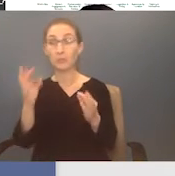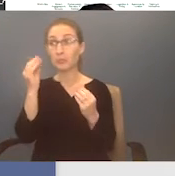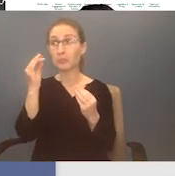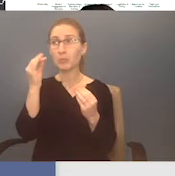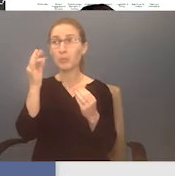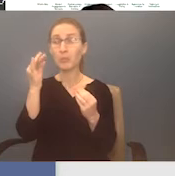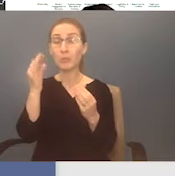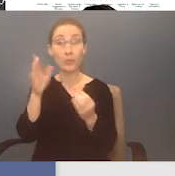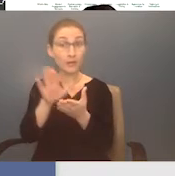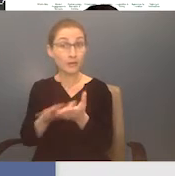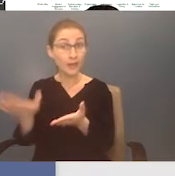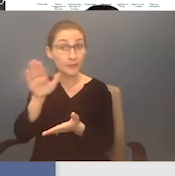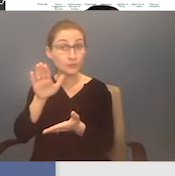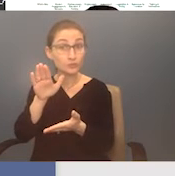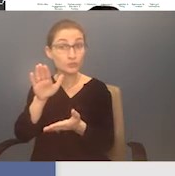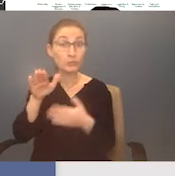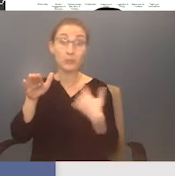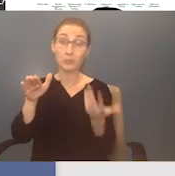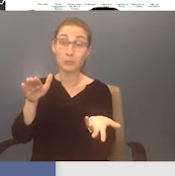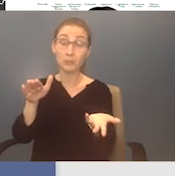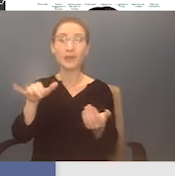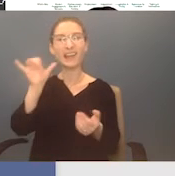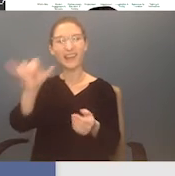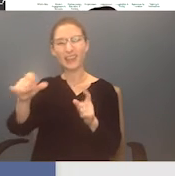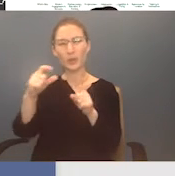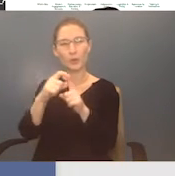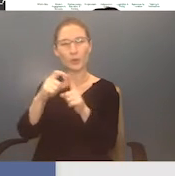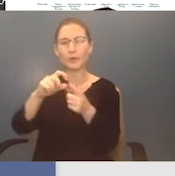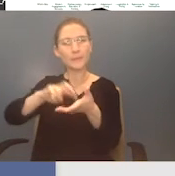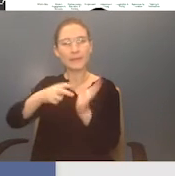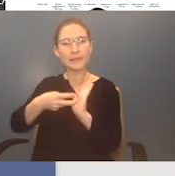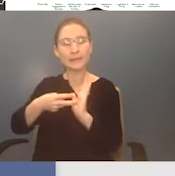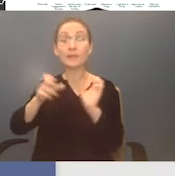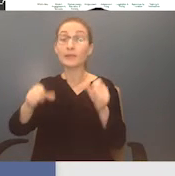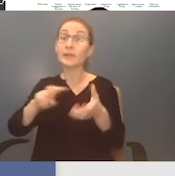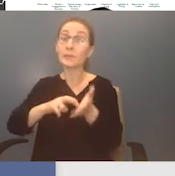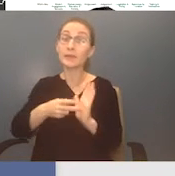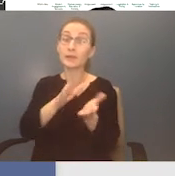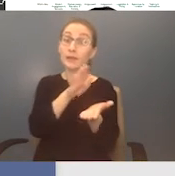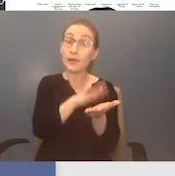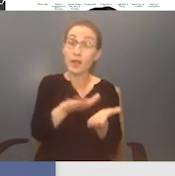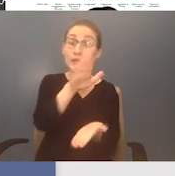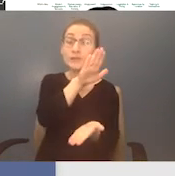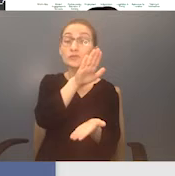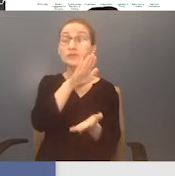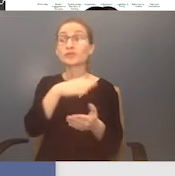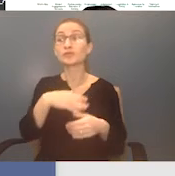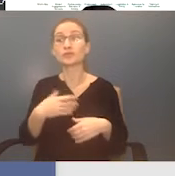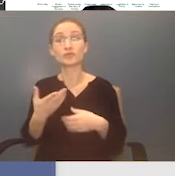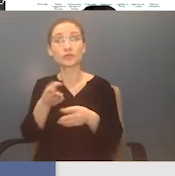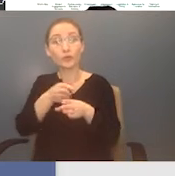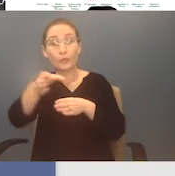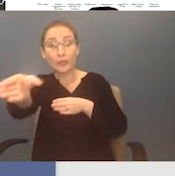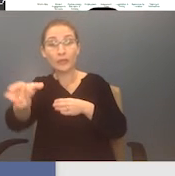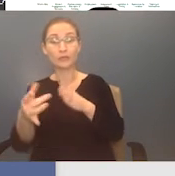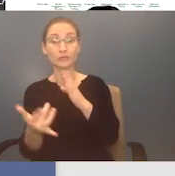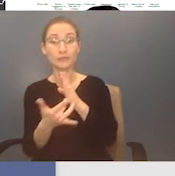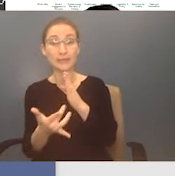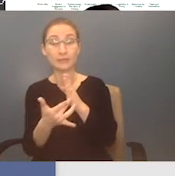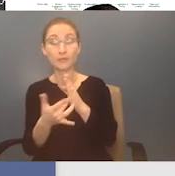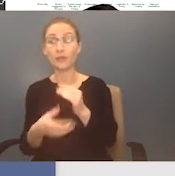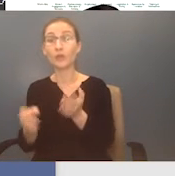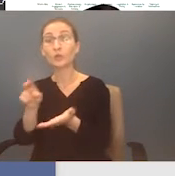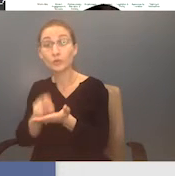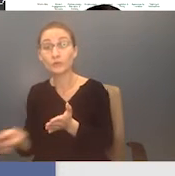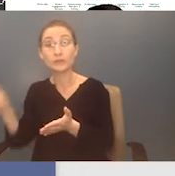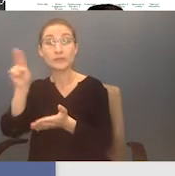about post-secondary education? And what does that term even mean? That could mean college, it could mean career and technical education, it could